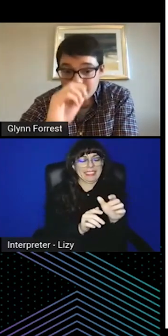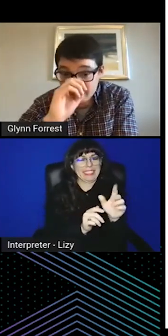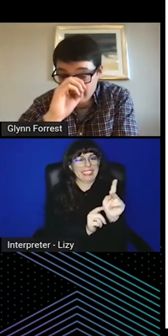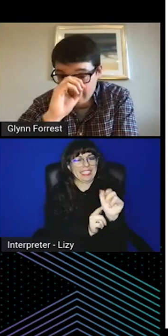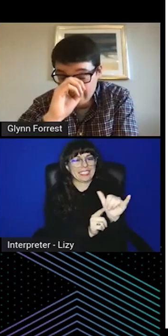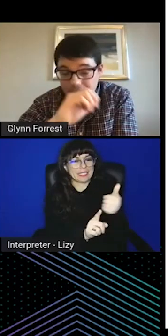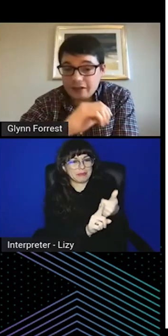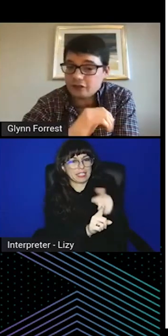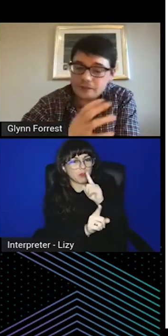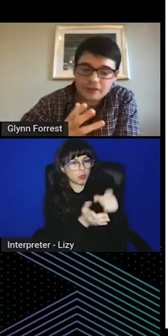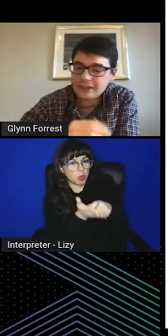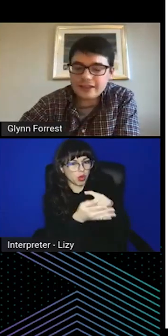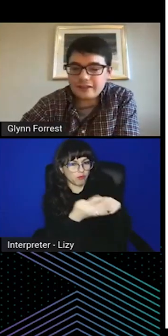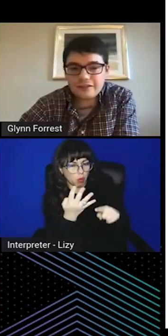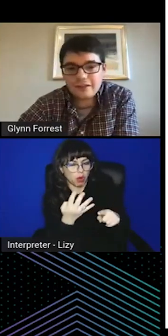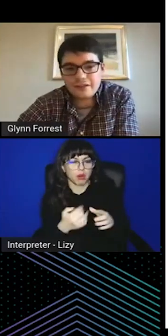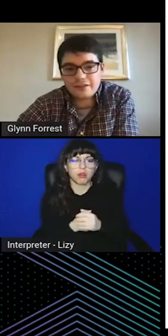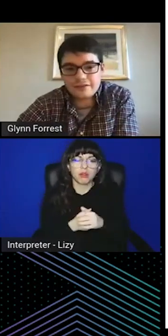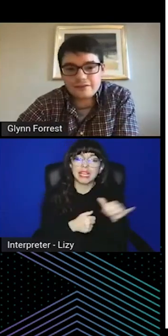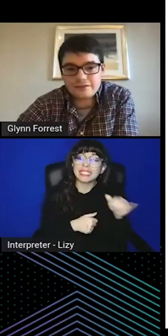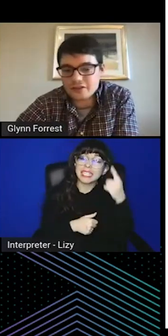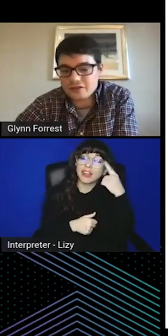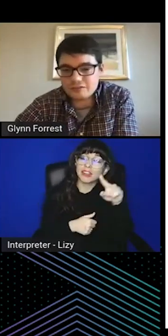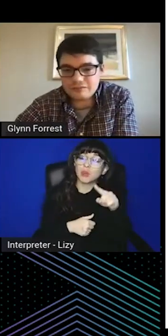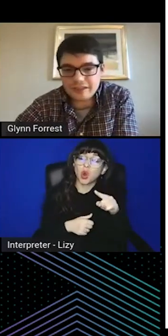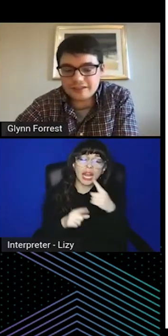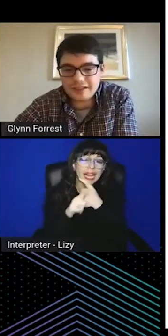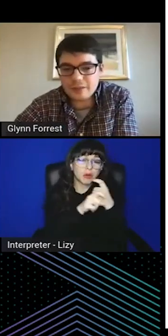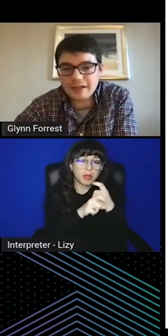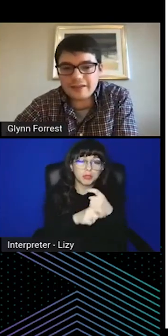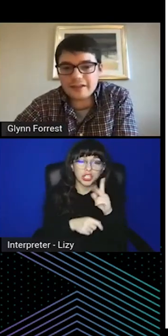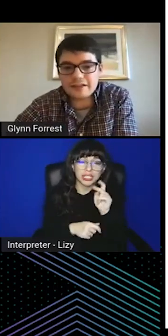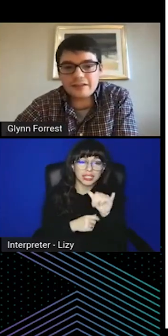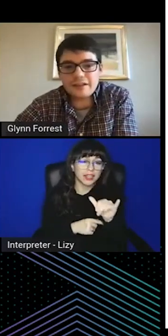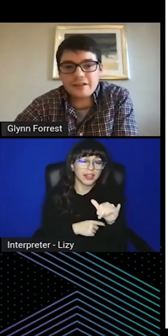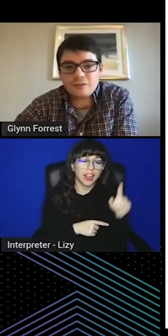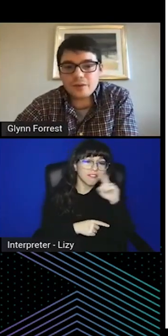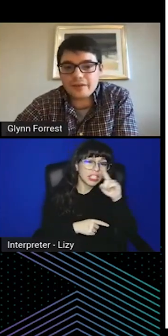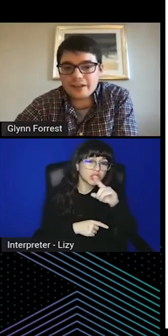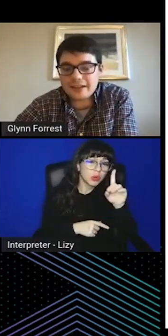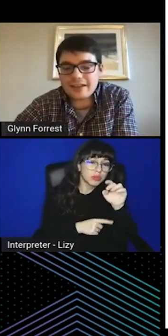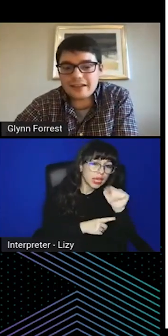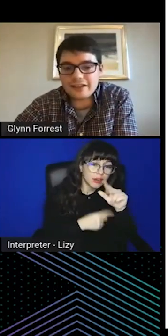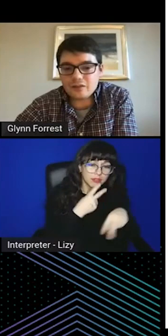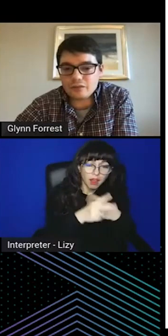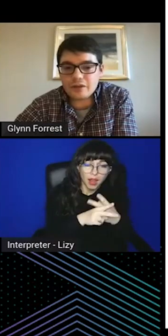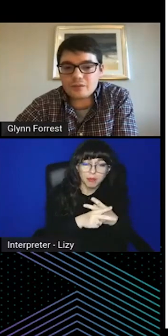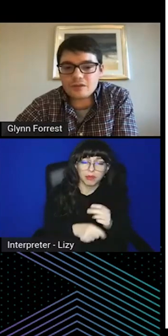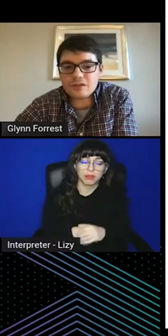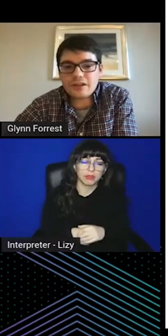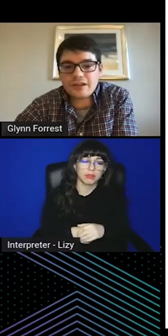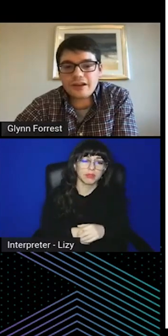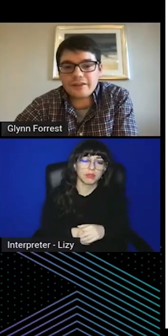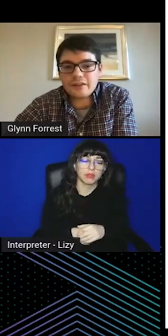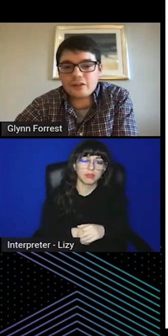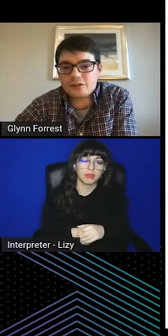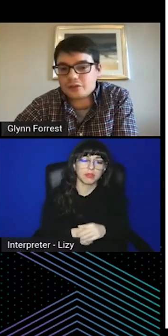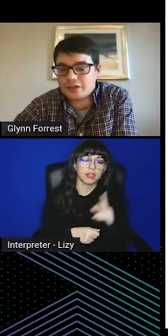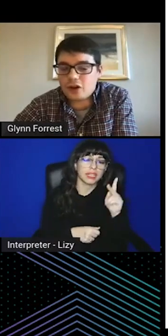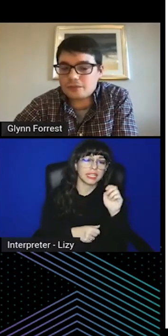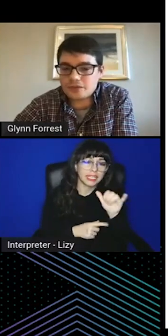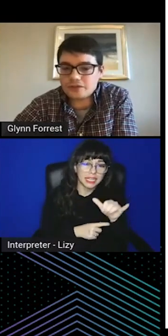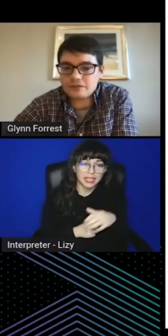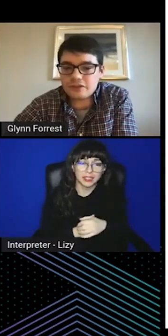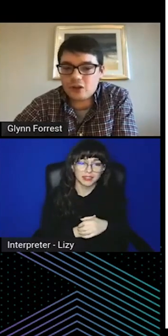Here's the same for that encryption key, fictional data type we had there, where we have a key and rounds, and then also